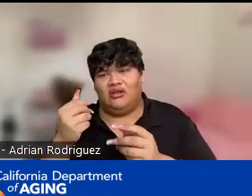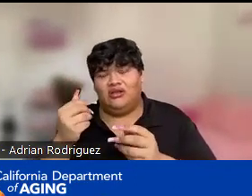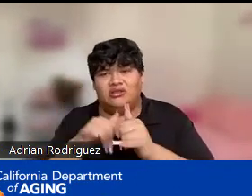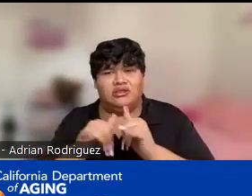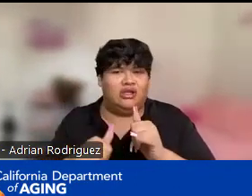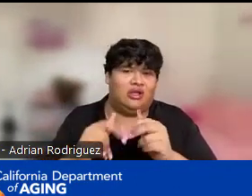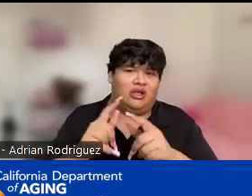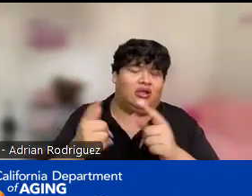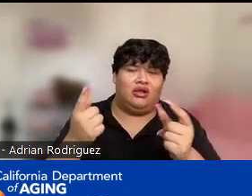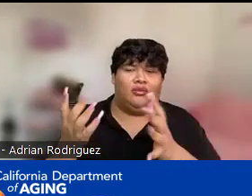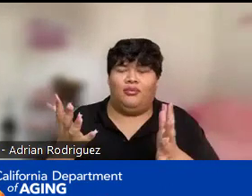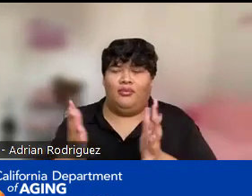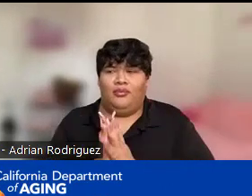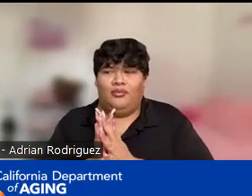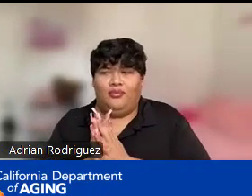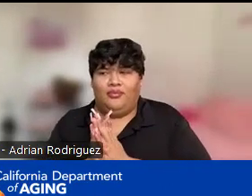I guess